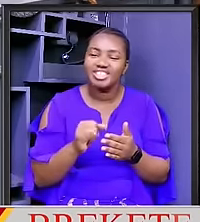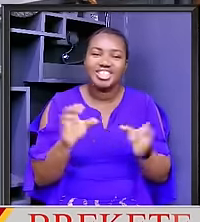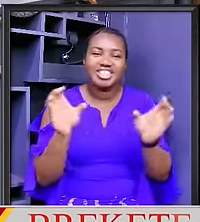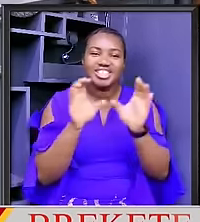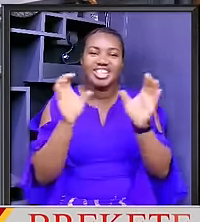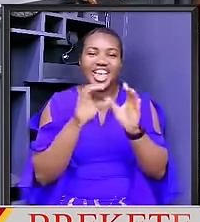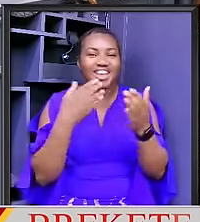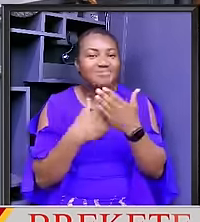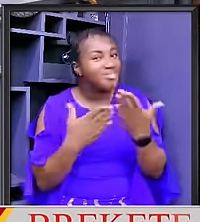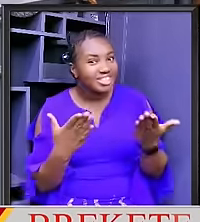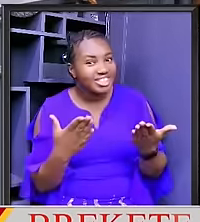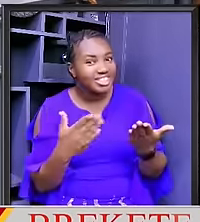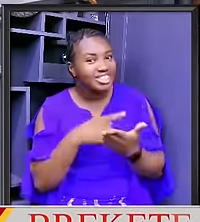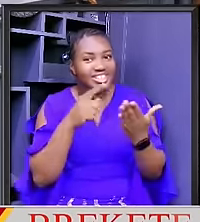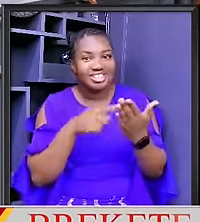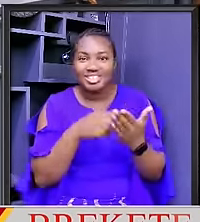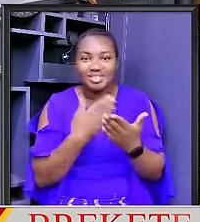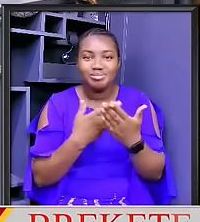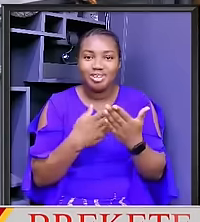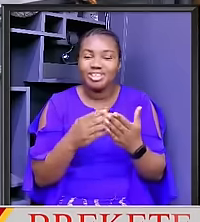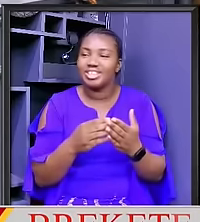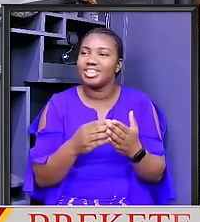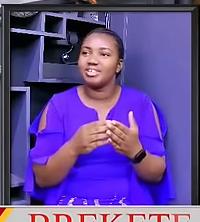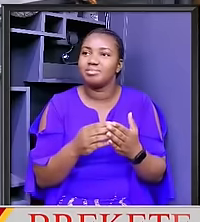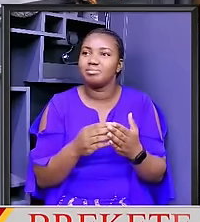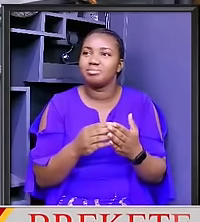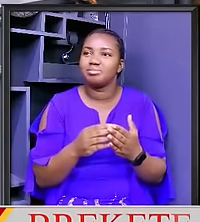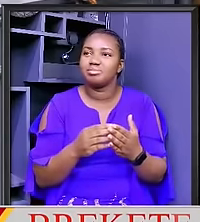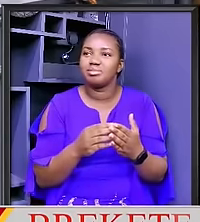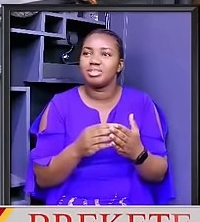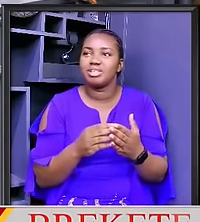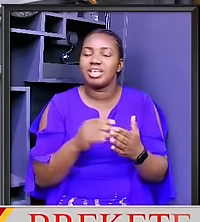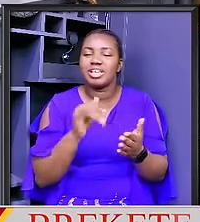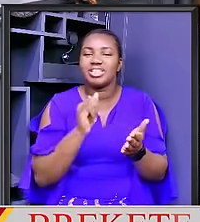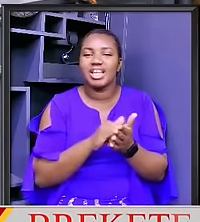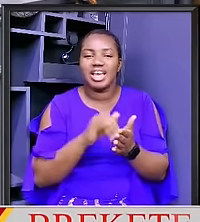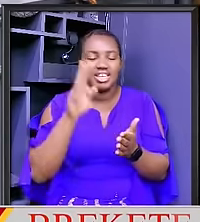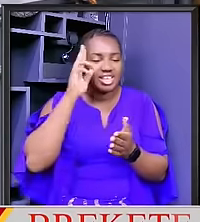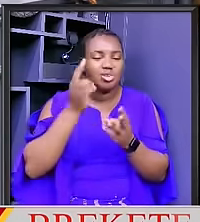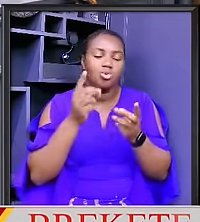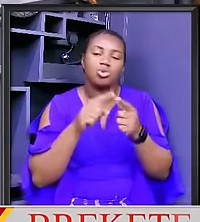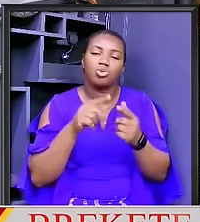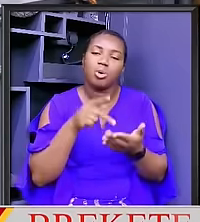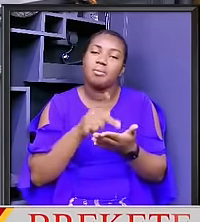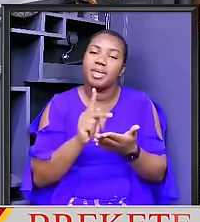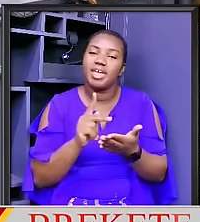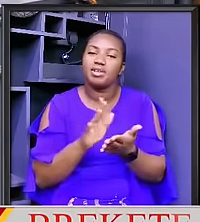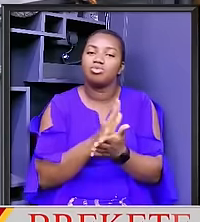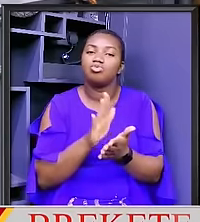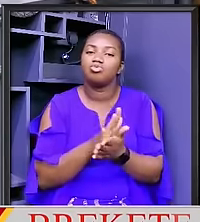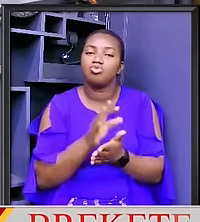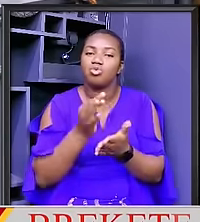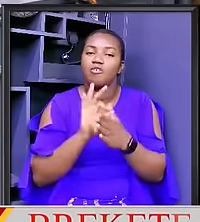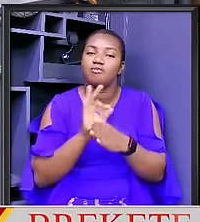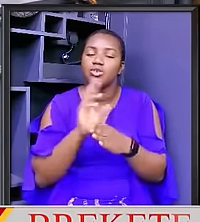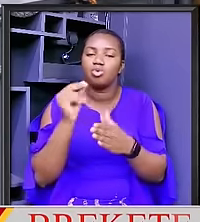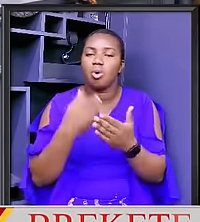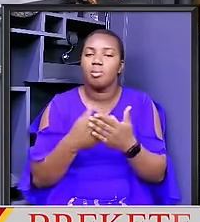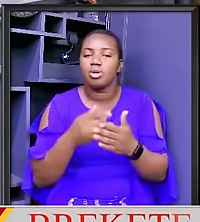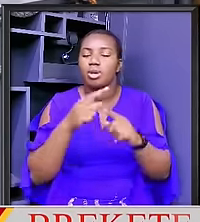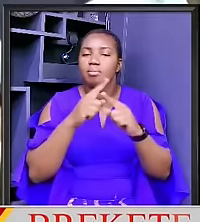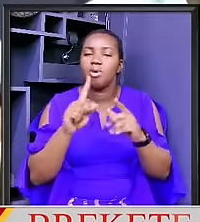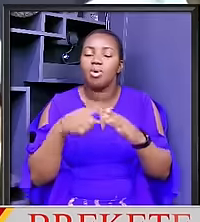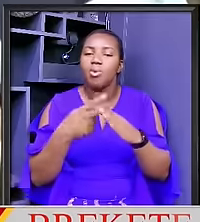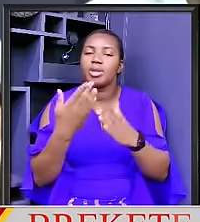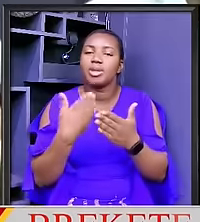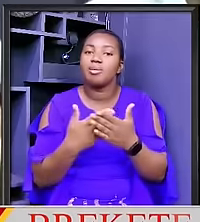recharge card money. He said you know, he say they in one pay school fees, no money before. They even drive in children. Say, but where the